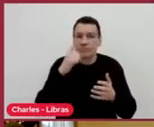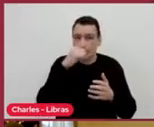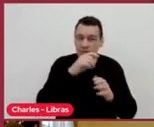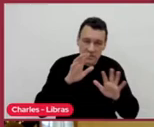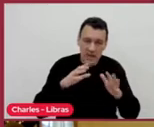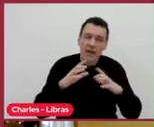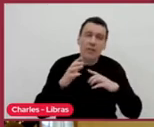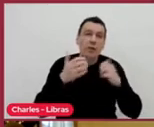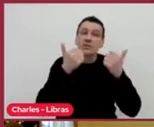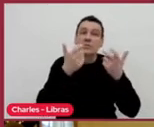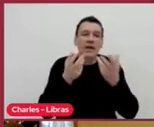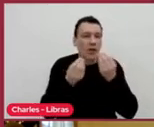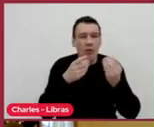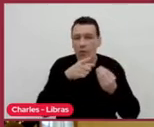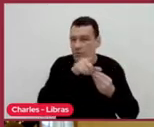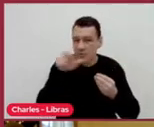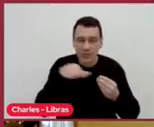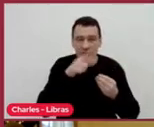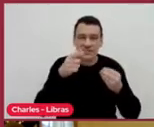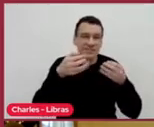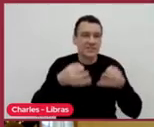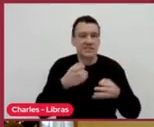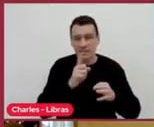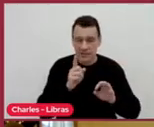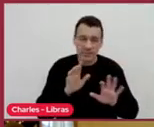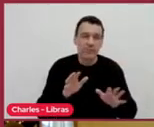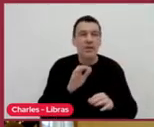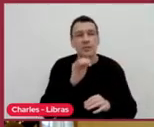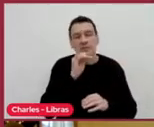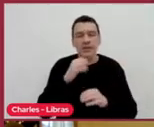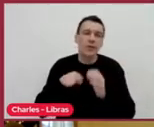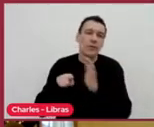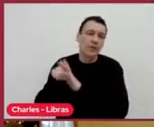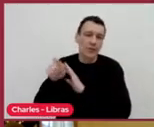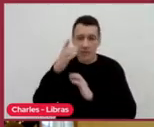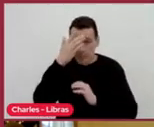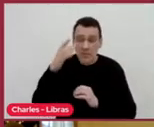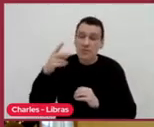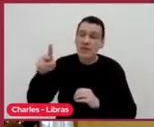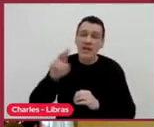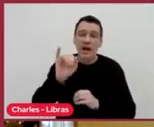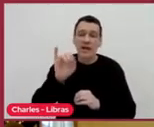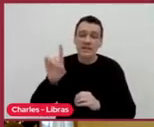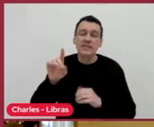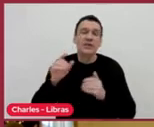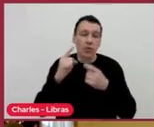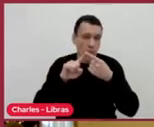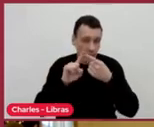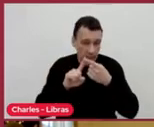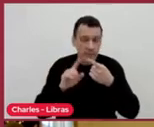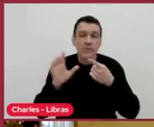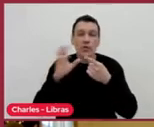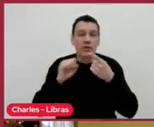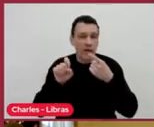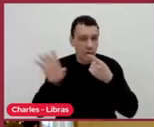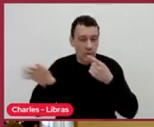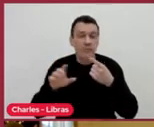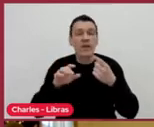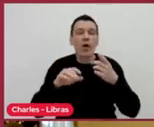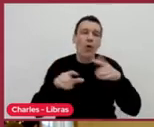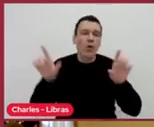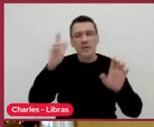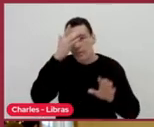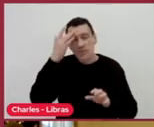what I'm doing here is I'm asking for the person ID 1, the total, and the person ID 7, the